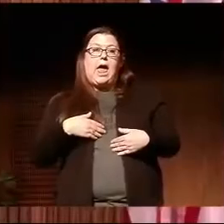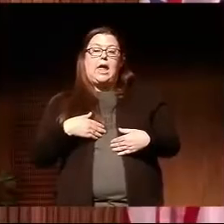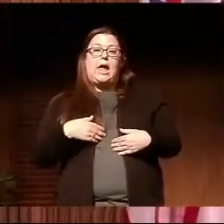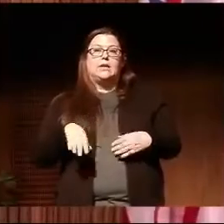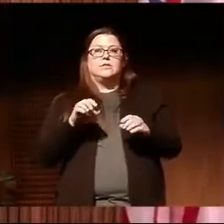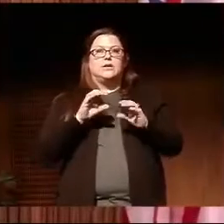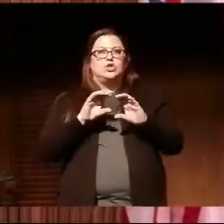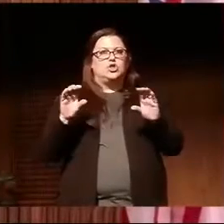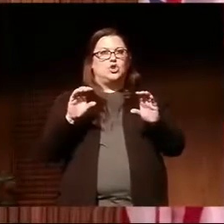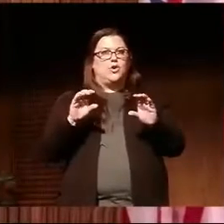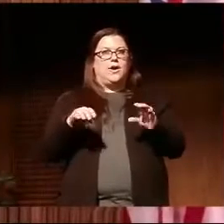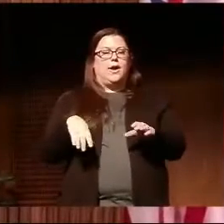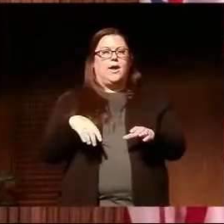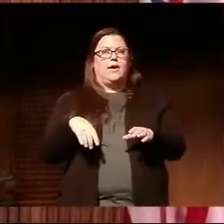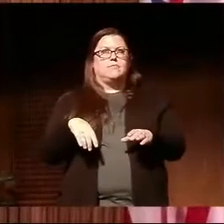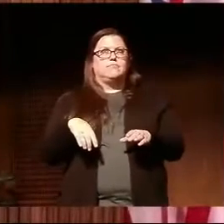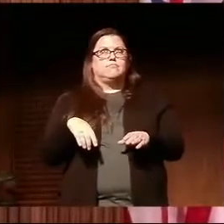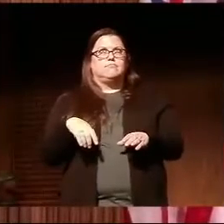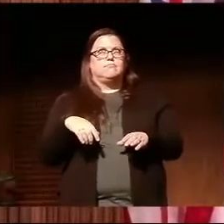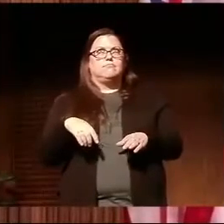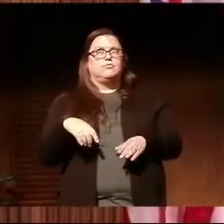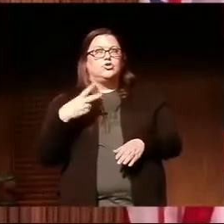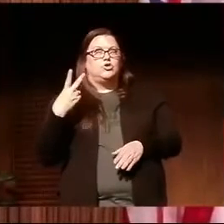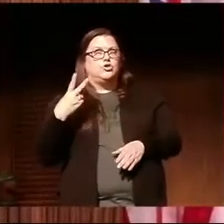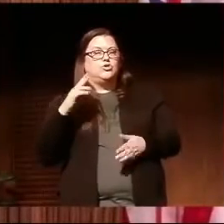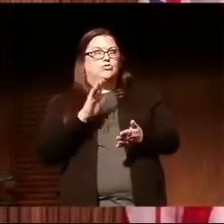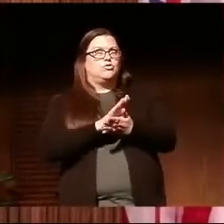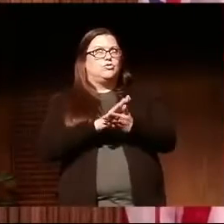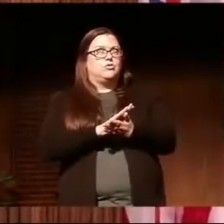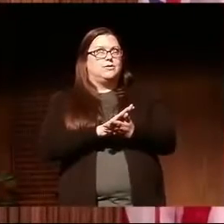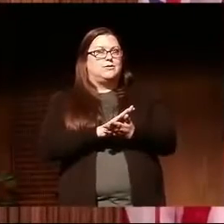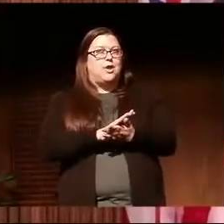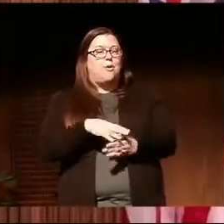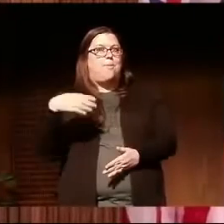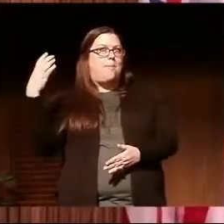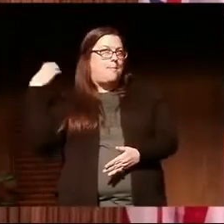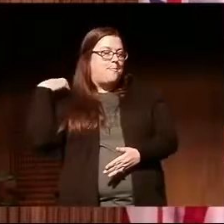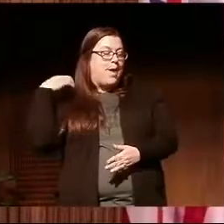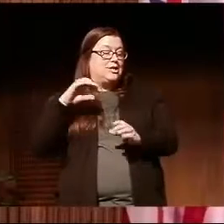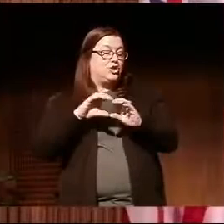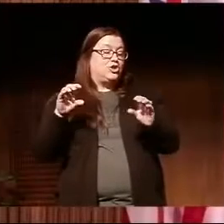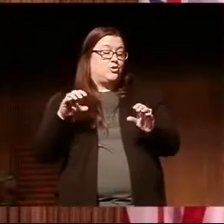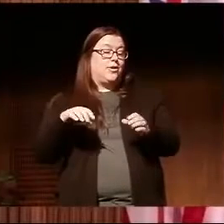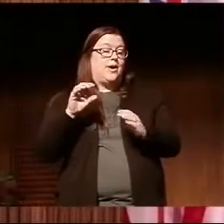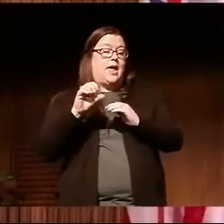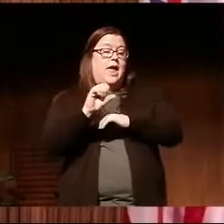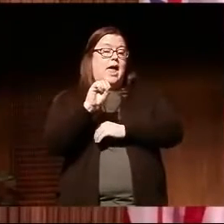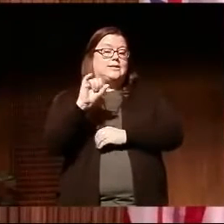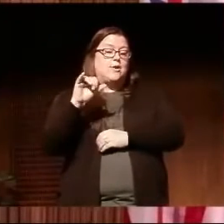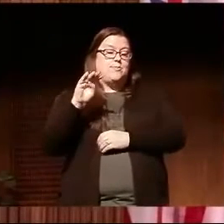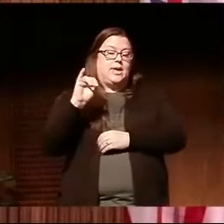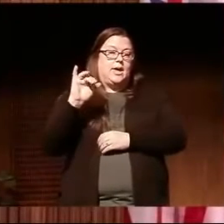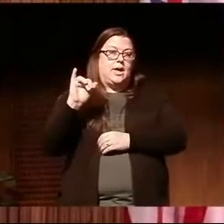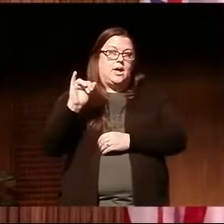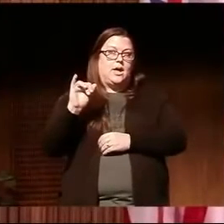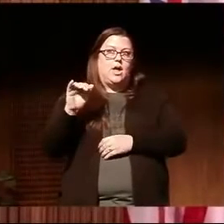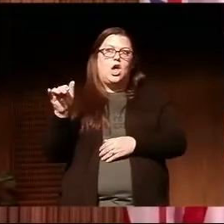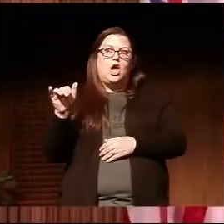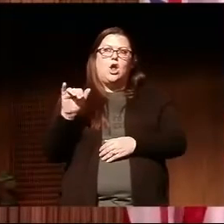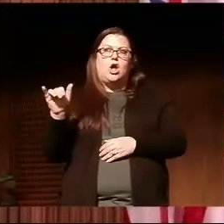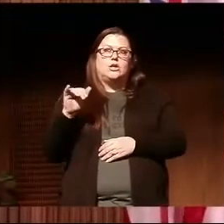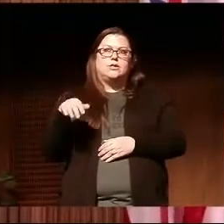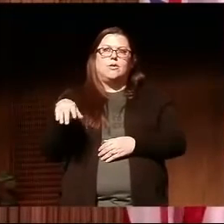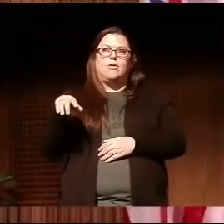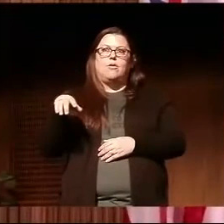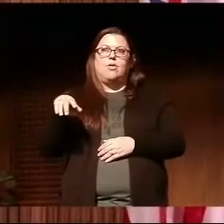a bachelor's degree from Emory University, a master's degree from SIBI, and the University of the